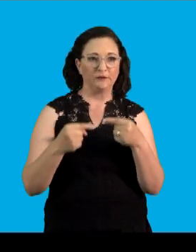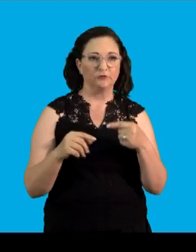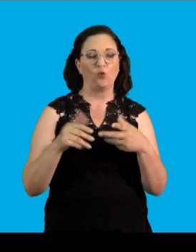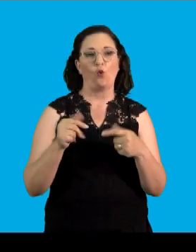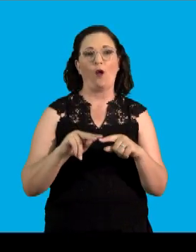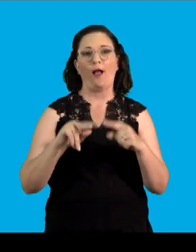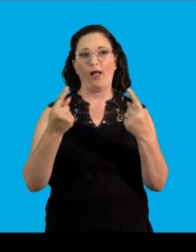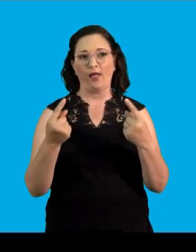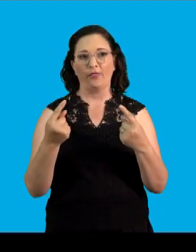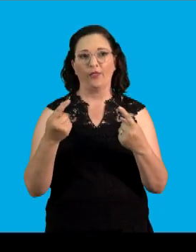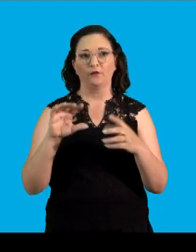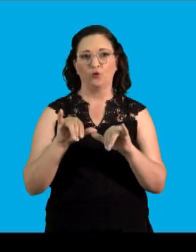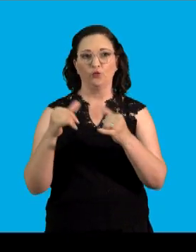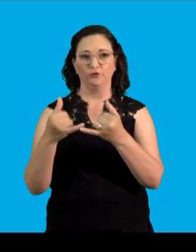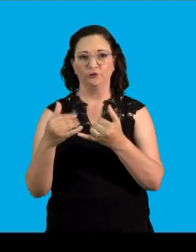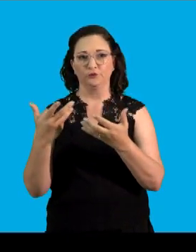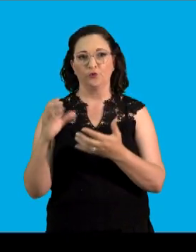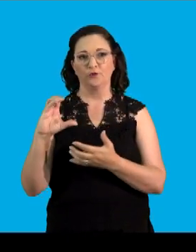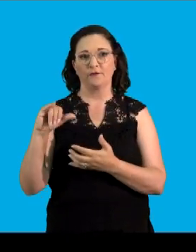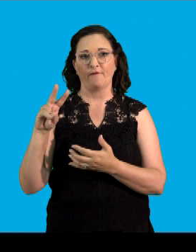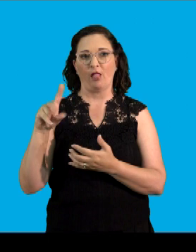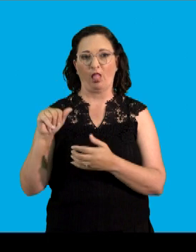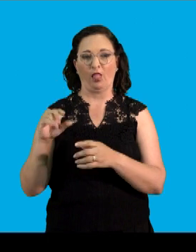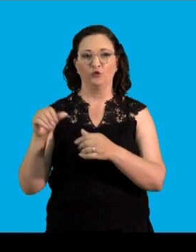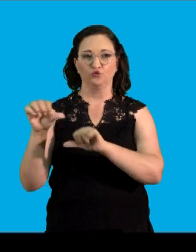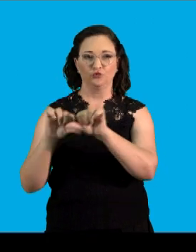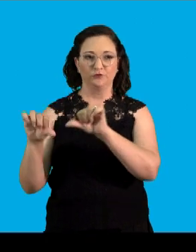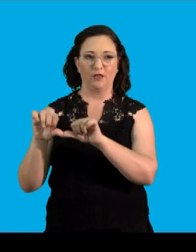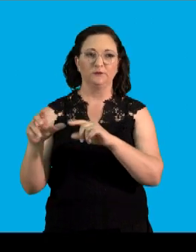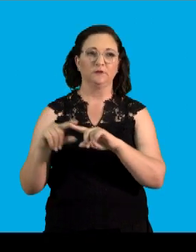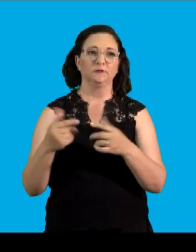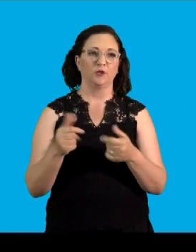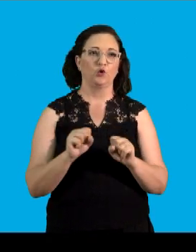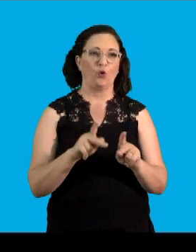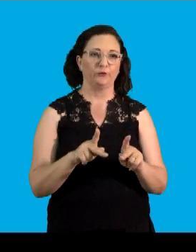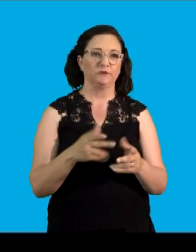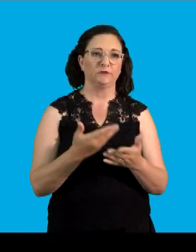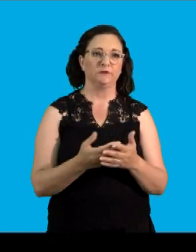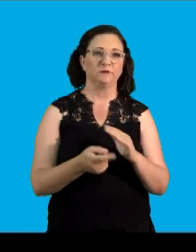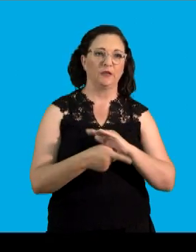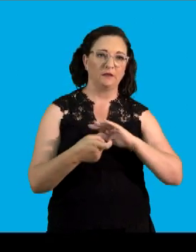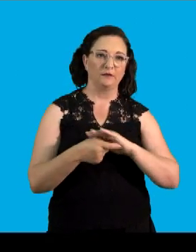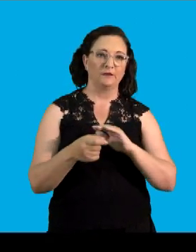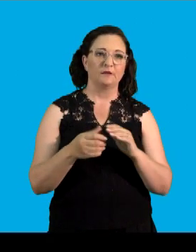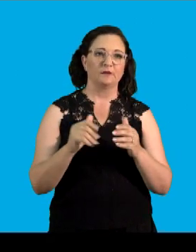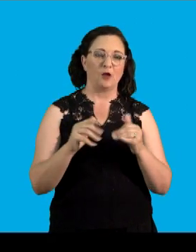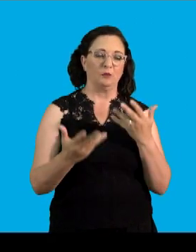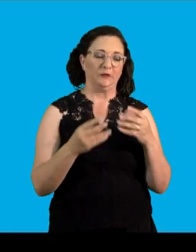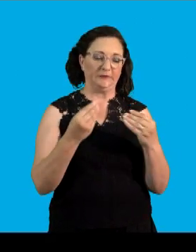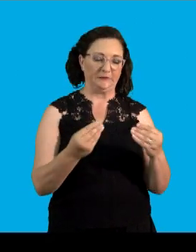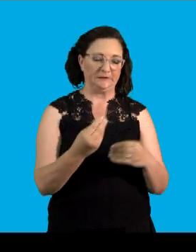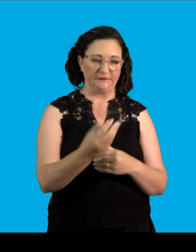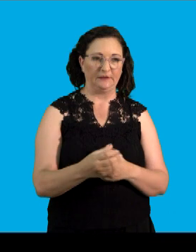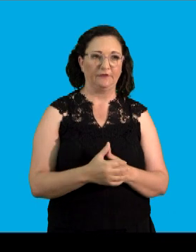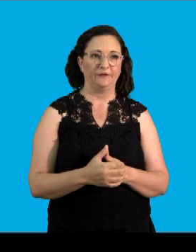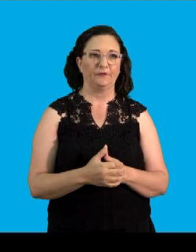other organizations or civil societies, opportunities and threats faced by the business. All